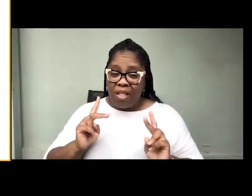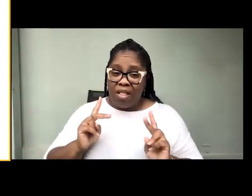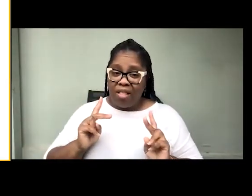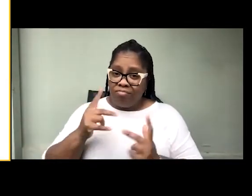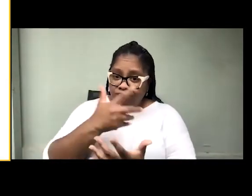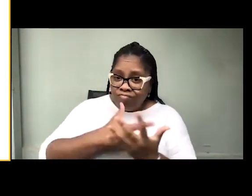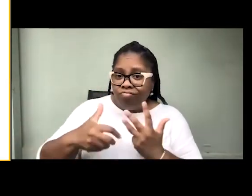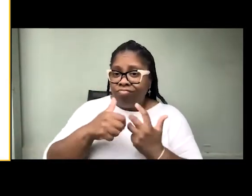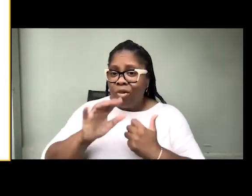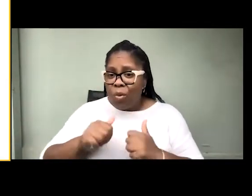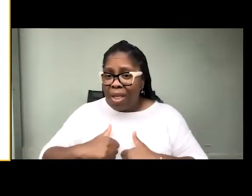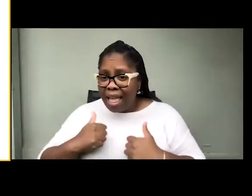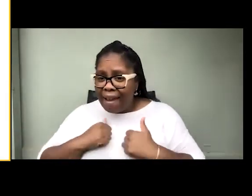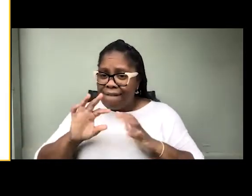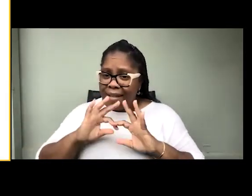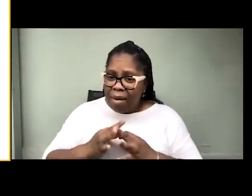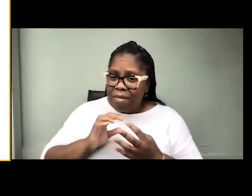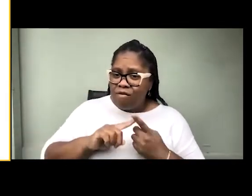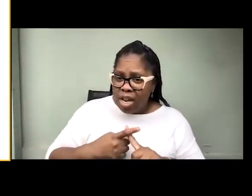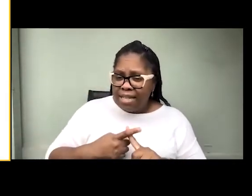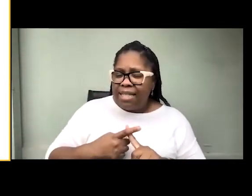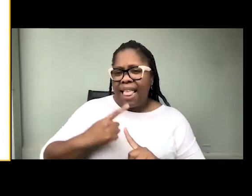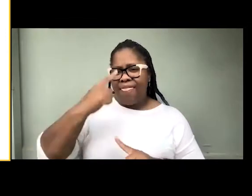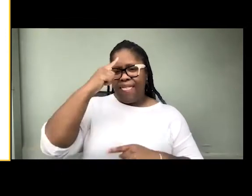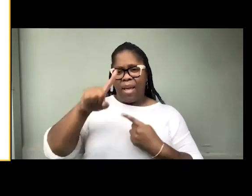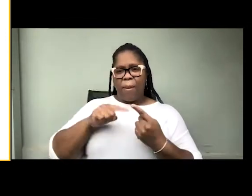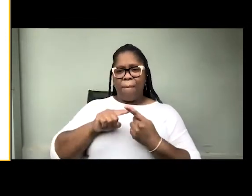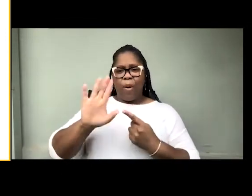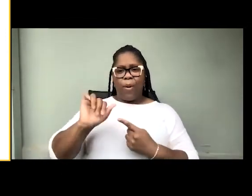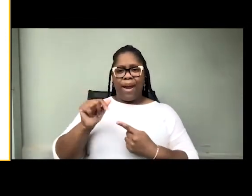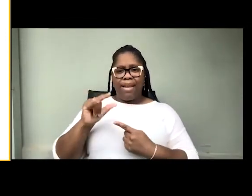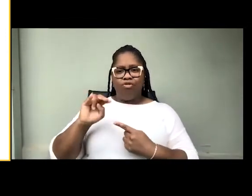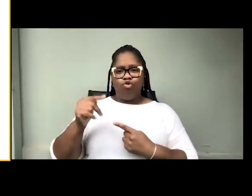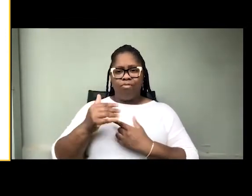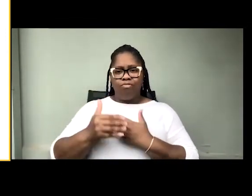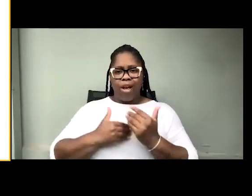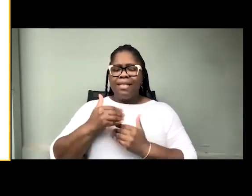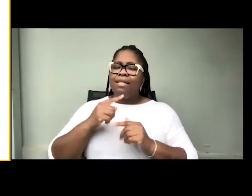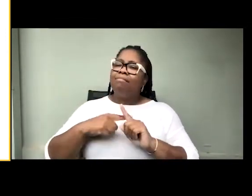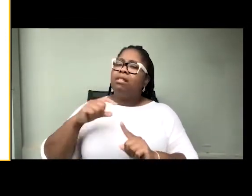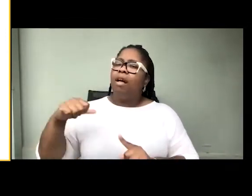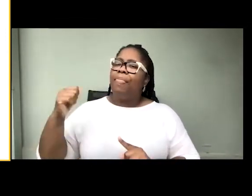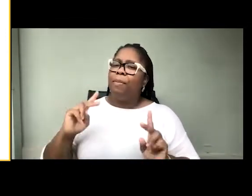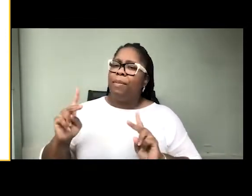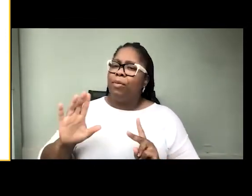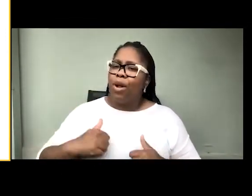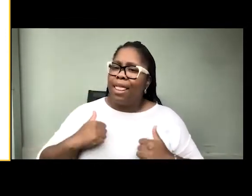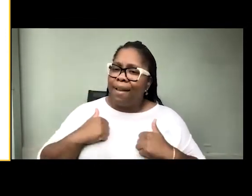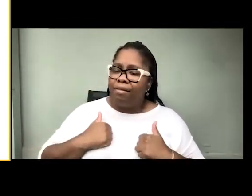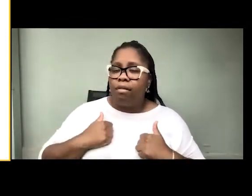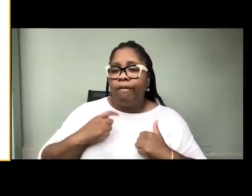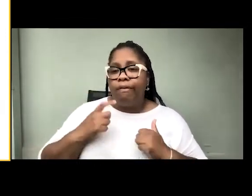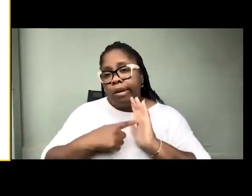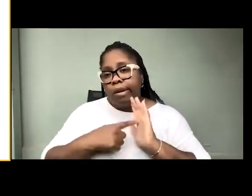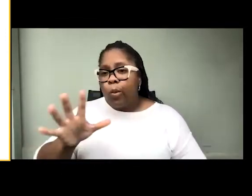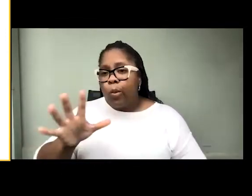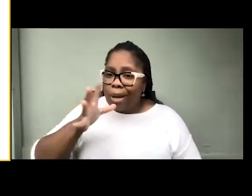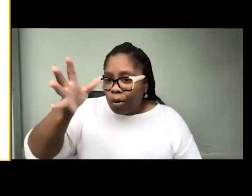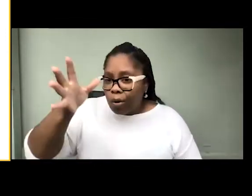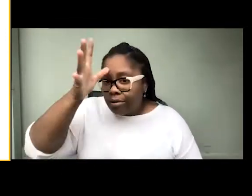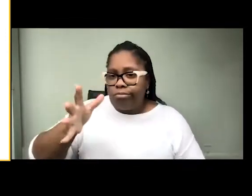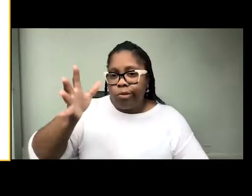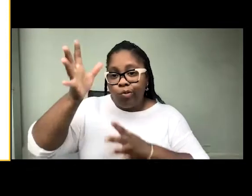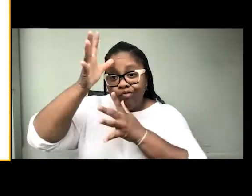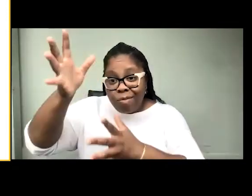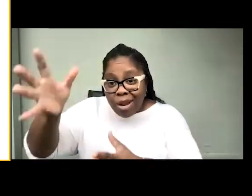about your own aging process, but also those folks in your lives, the people you serve, but really your parents, your grandparents, your children